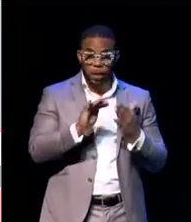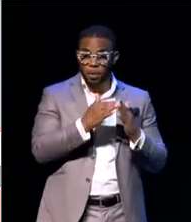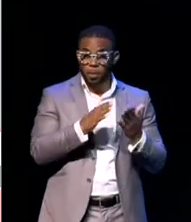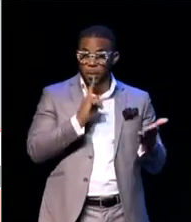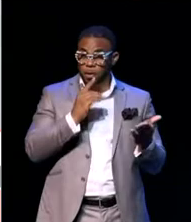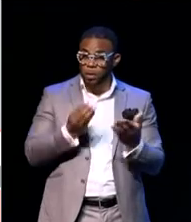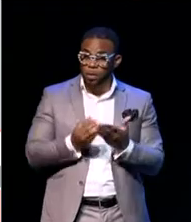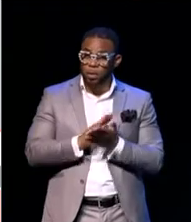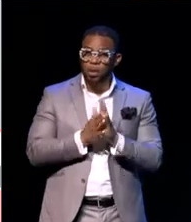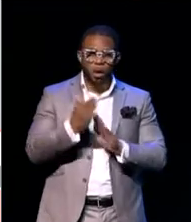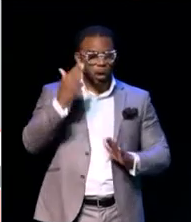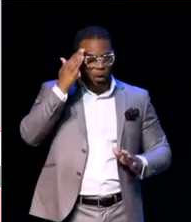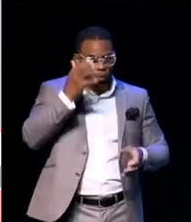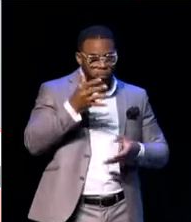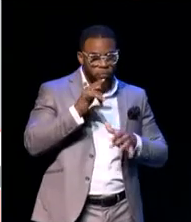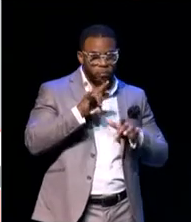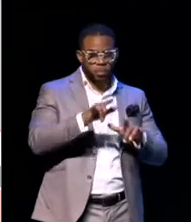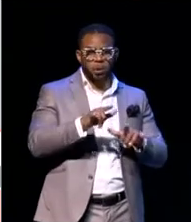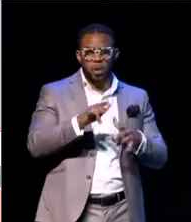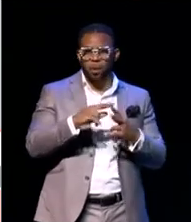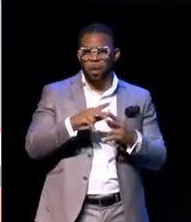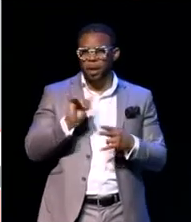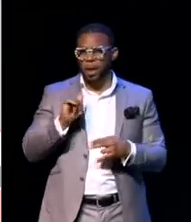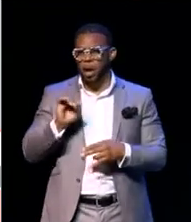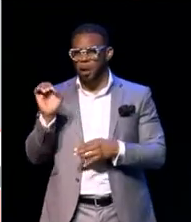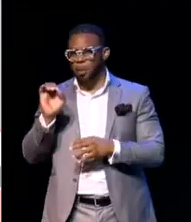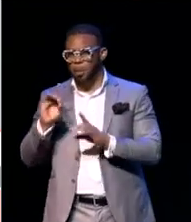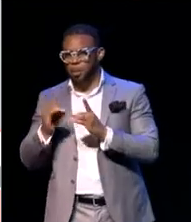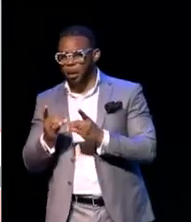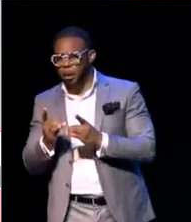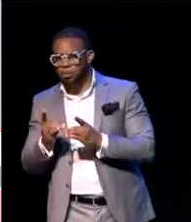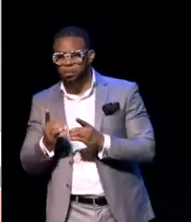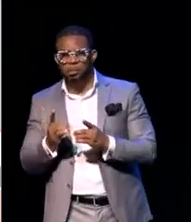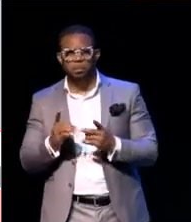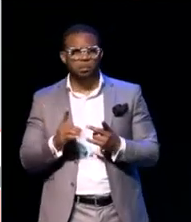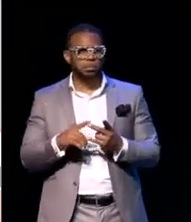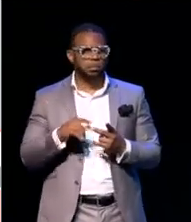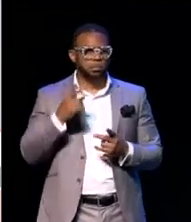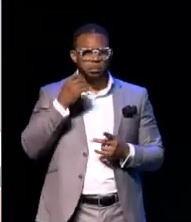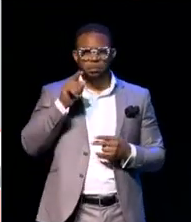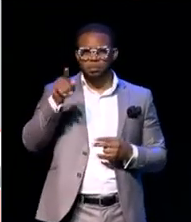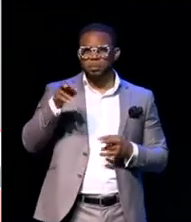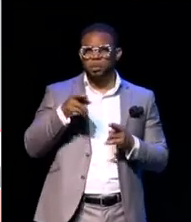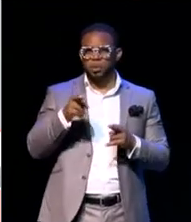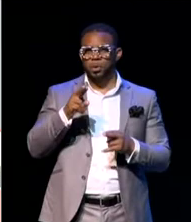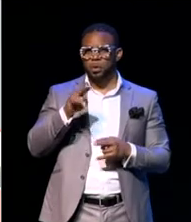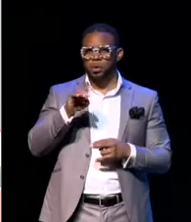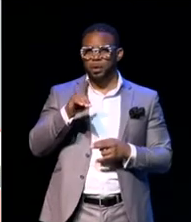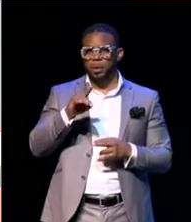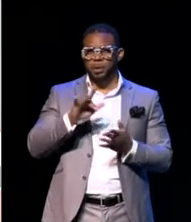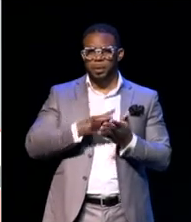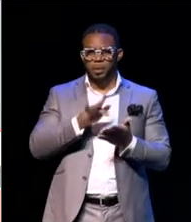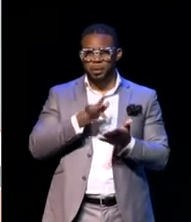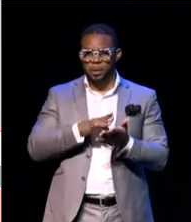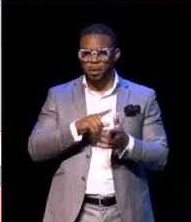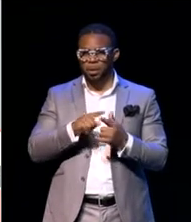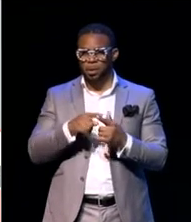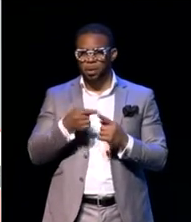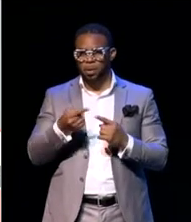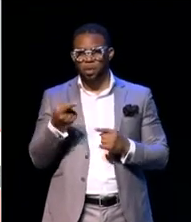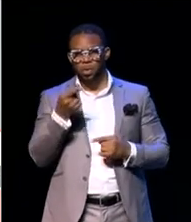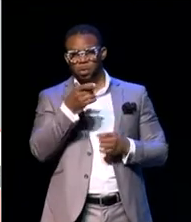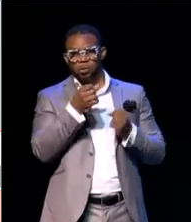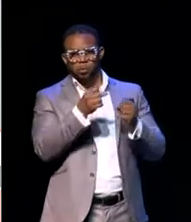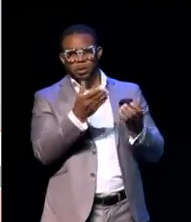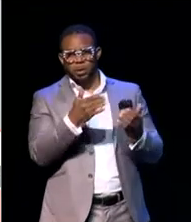has grown to know and love, whether it was at our emergency department down the road at United Medical Center, or across